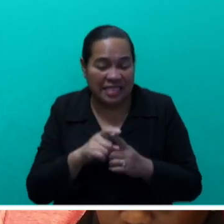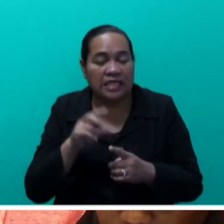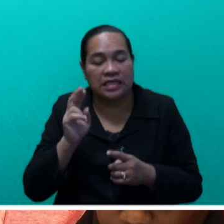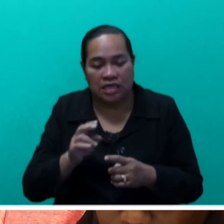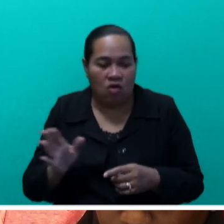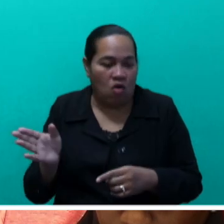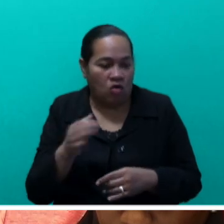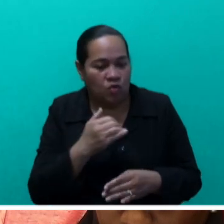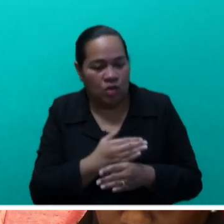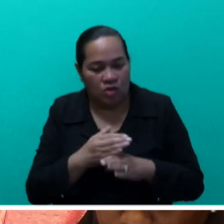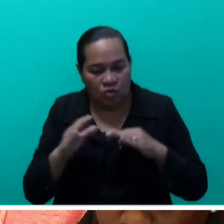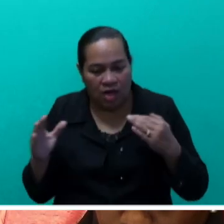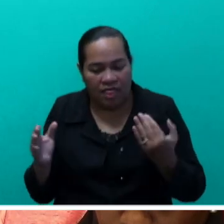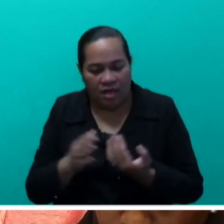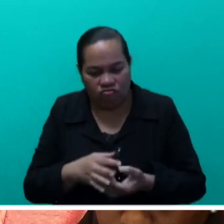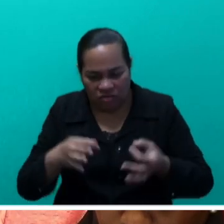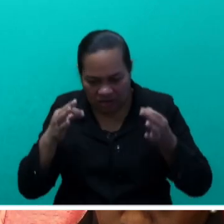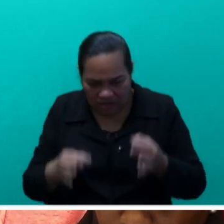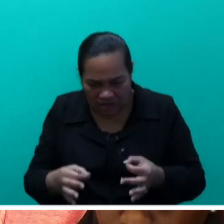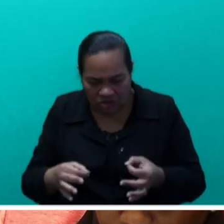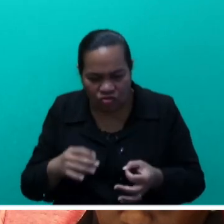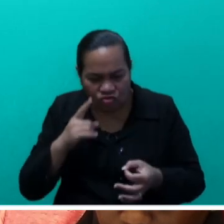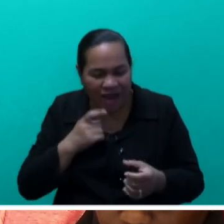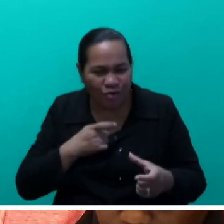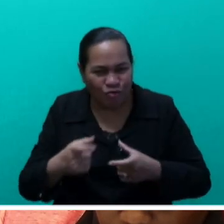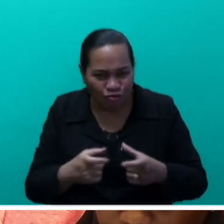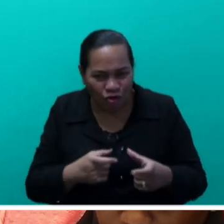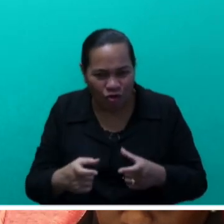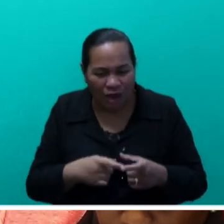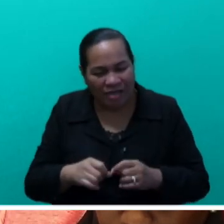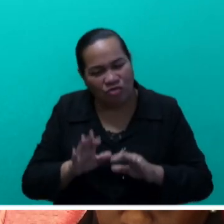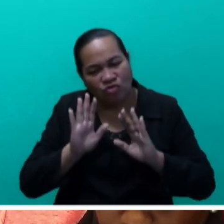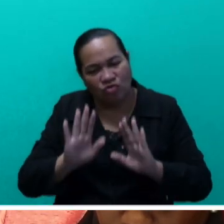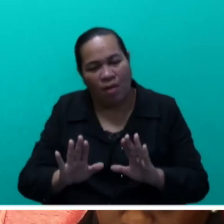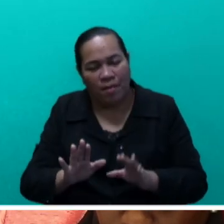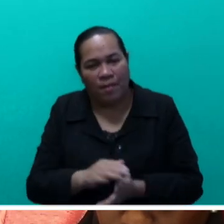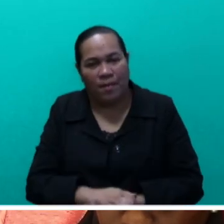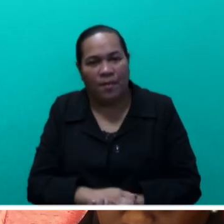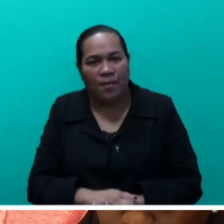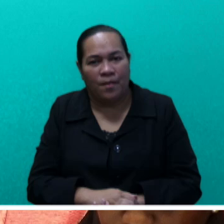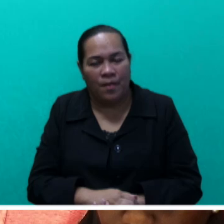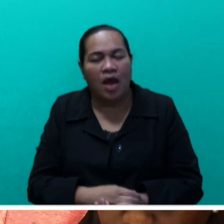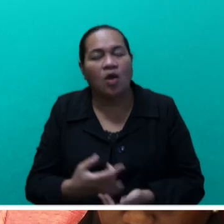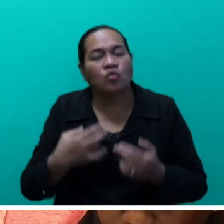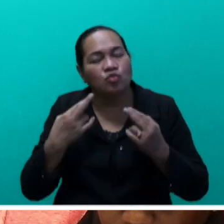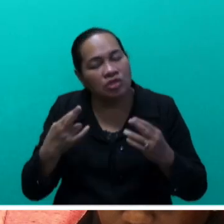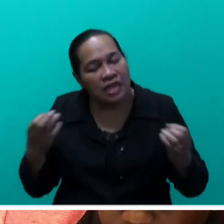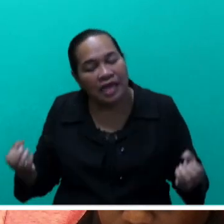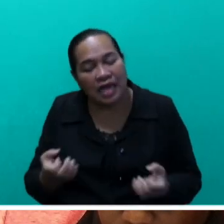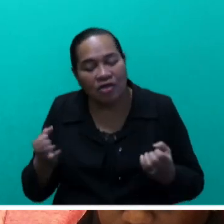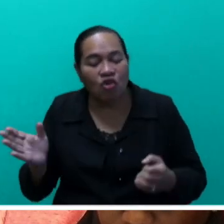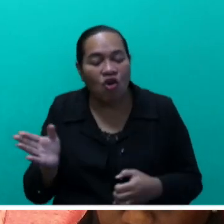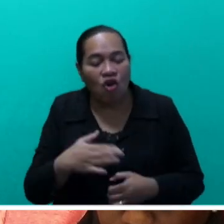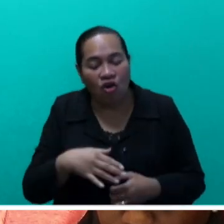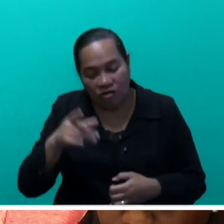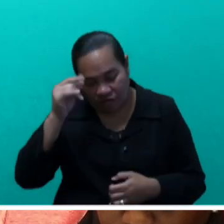effort and determination to control and stop. And I wish to encourage all Fijians around the country who